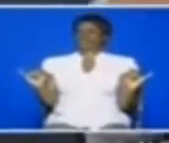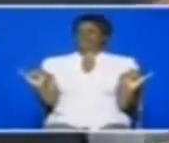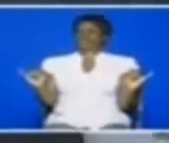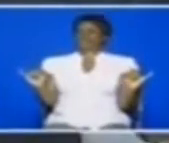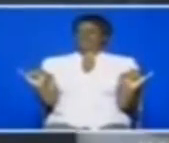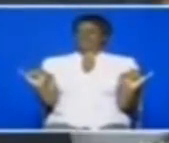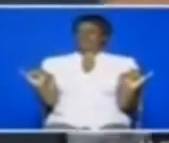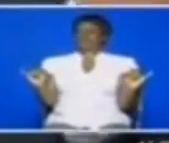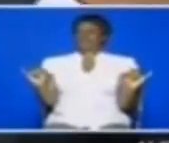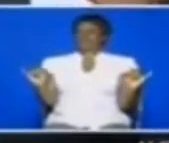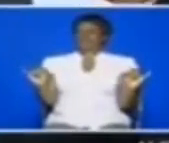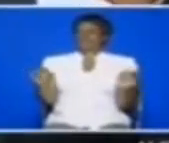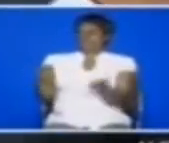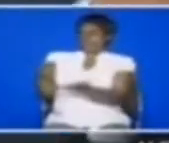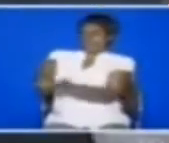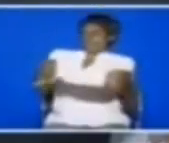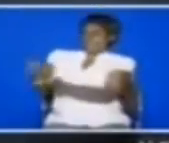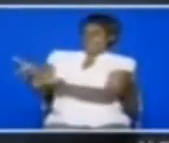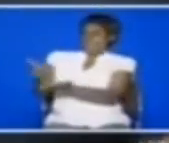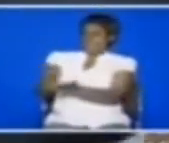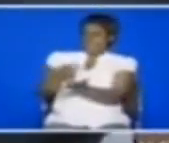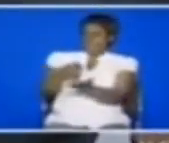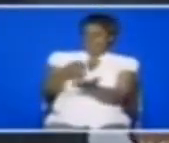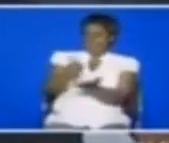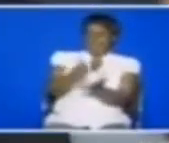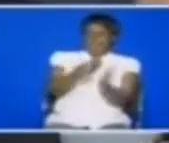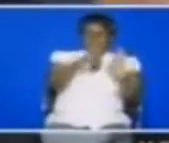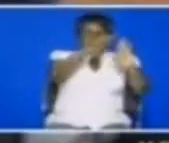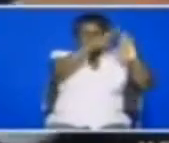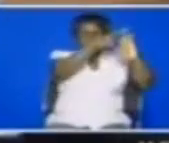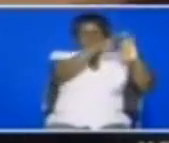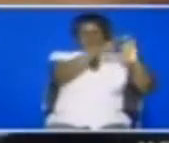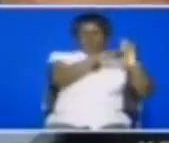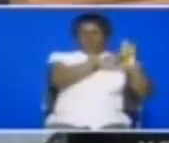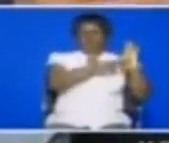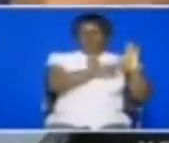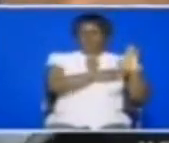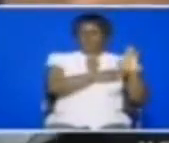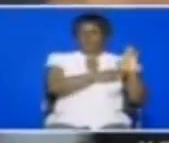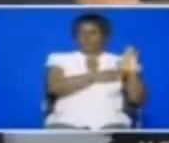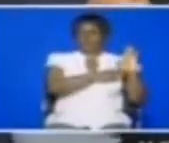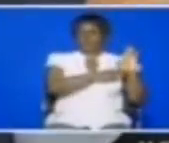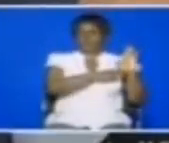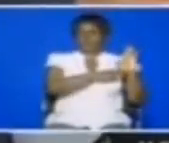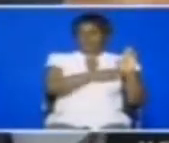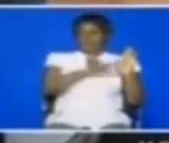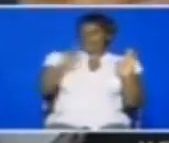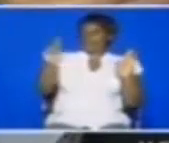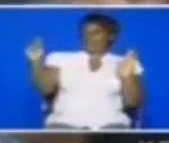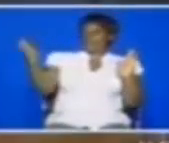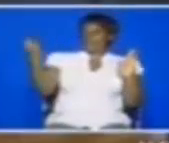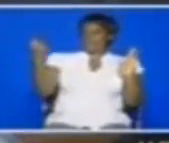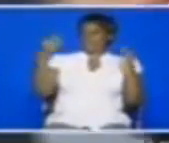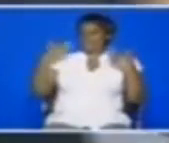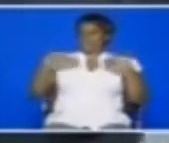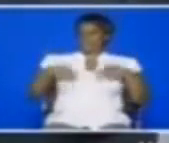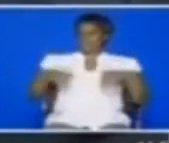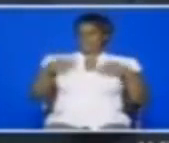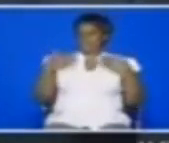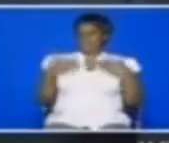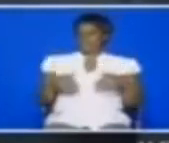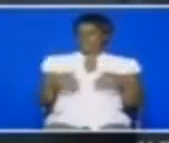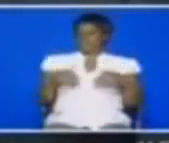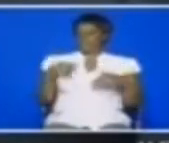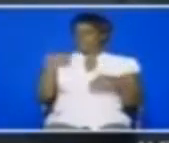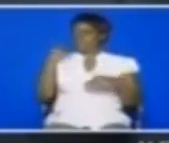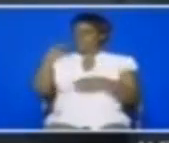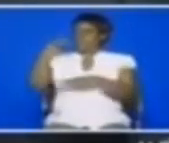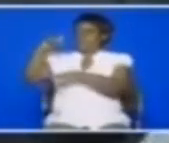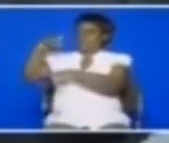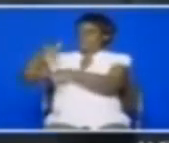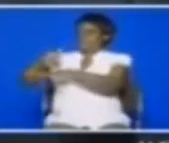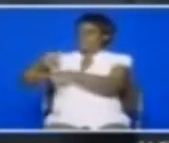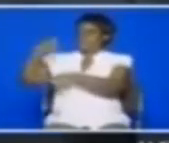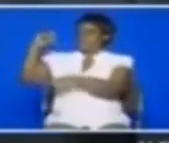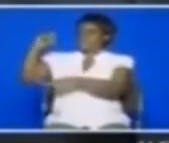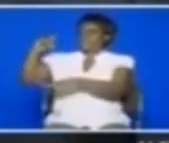the compensation programs for these Kenyans in one way or the other who are